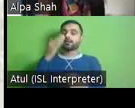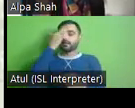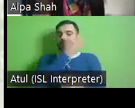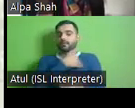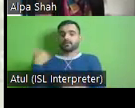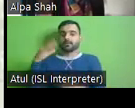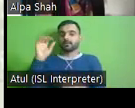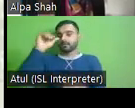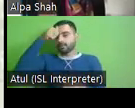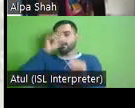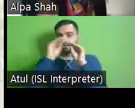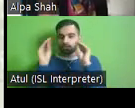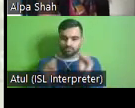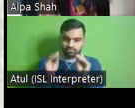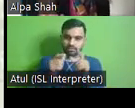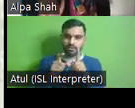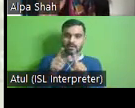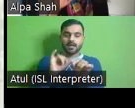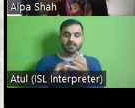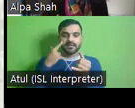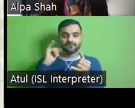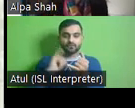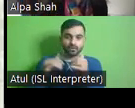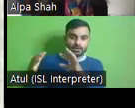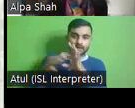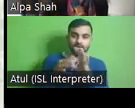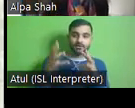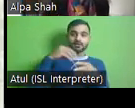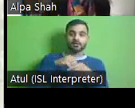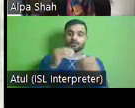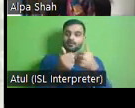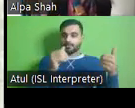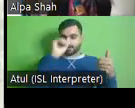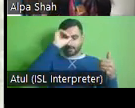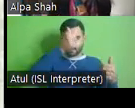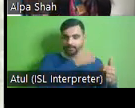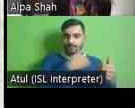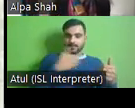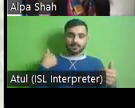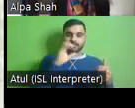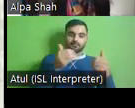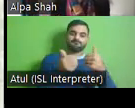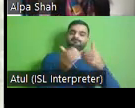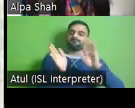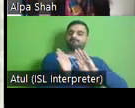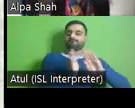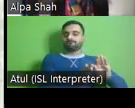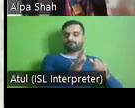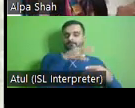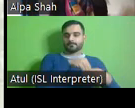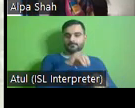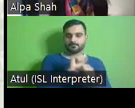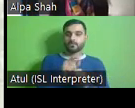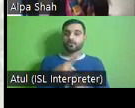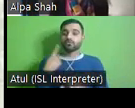not Hinduized Adivasis, so I'm putting aside the Hinduized and the Christianized Adivasis in